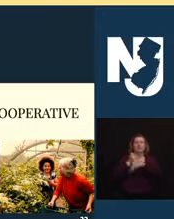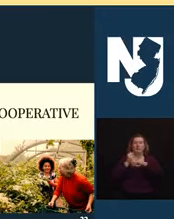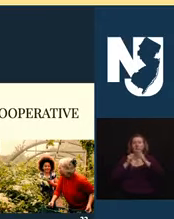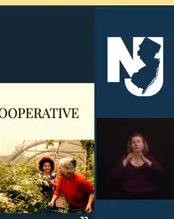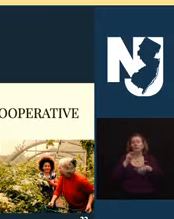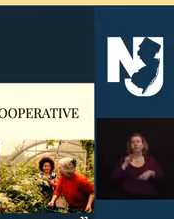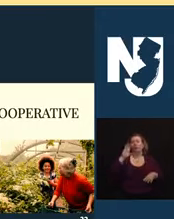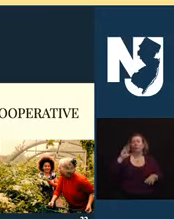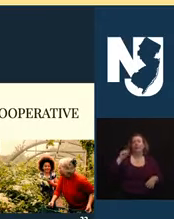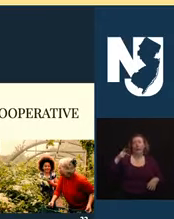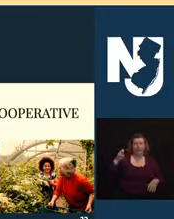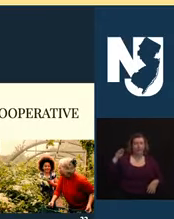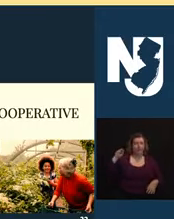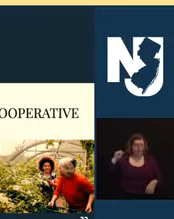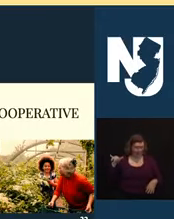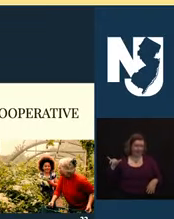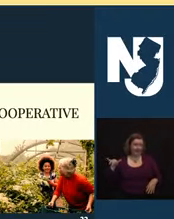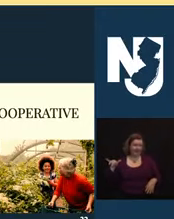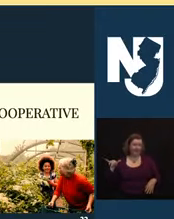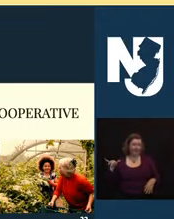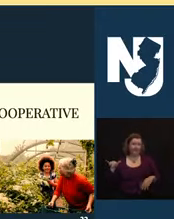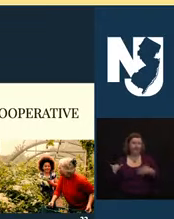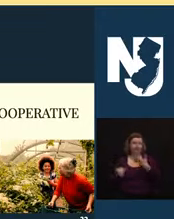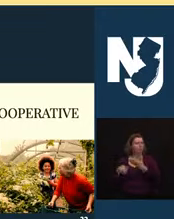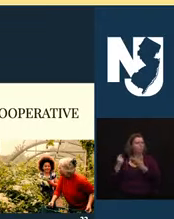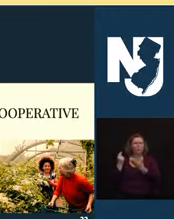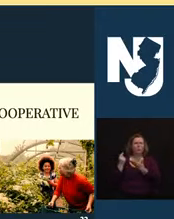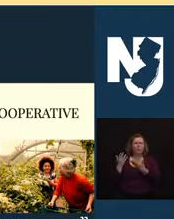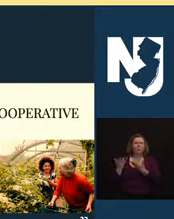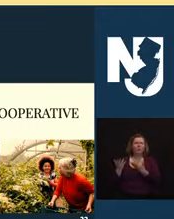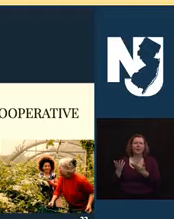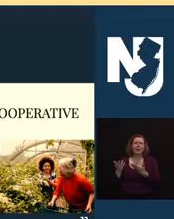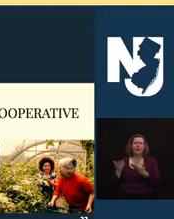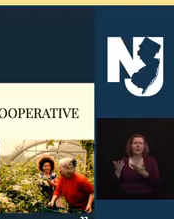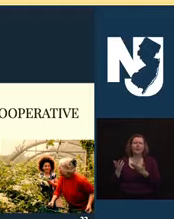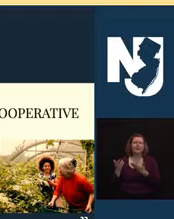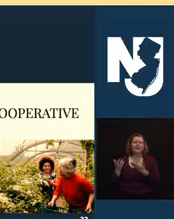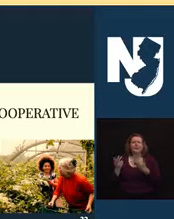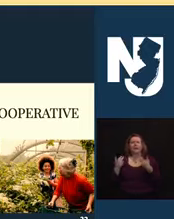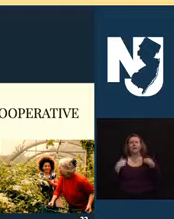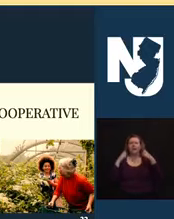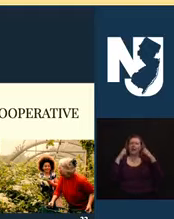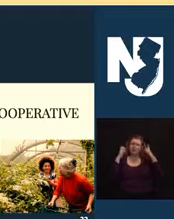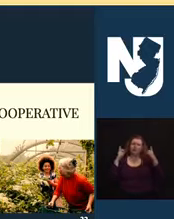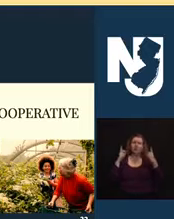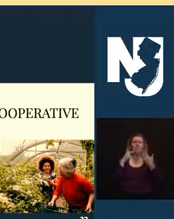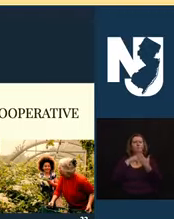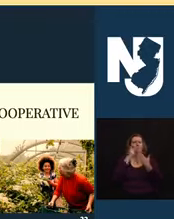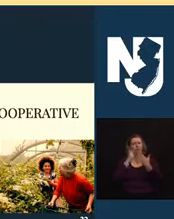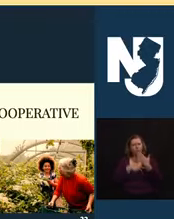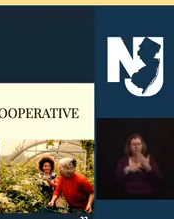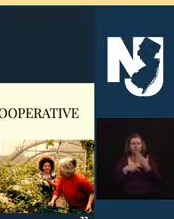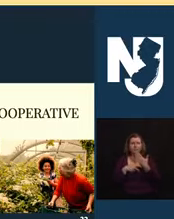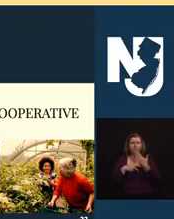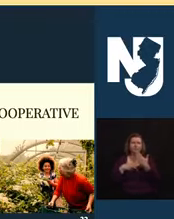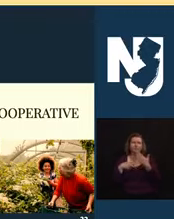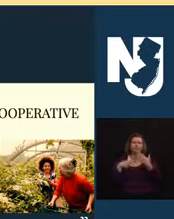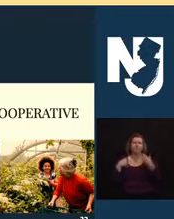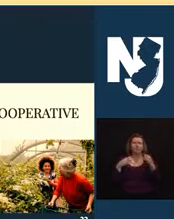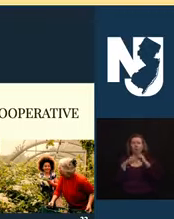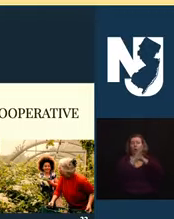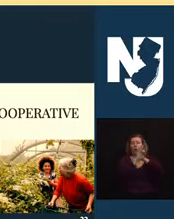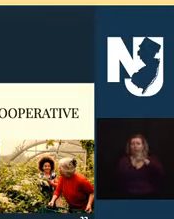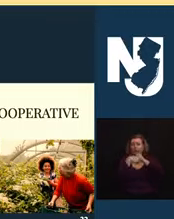the New Jersey Farmers Cooperative helps put educational programs and cooperative marketing opportunities to work so